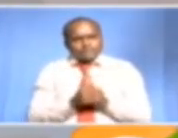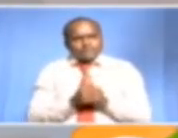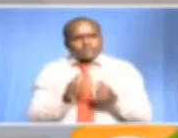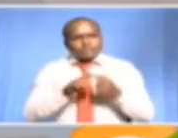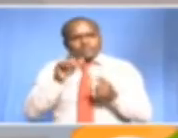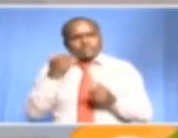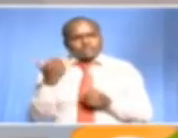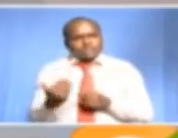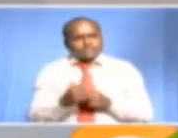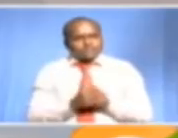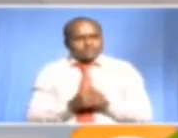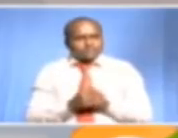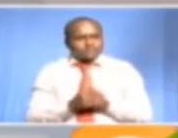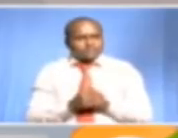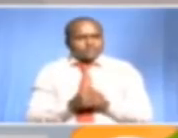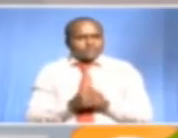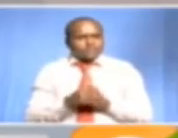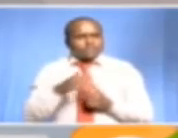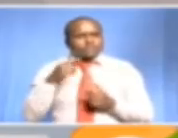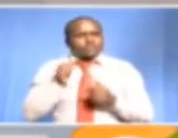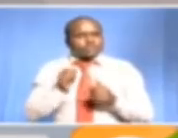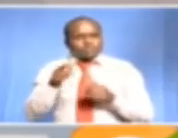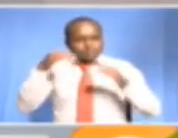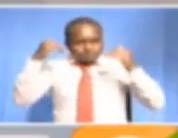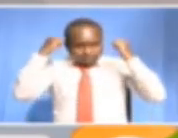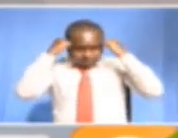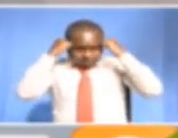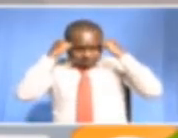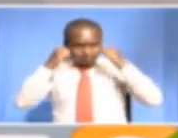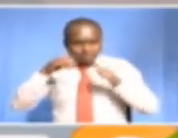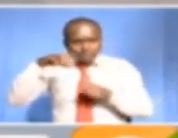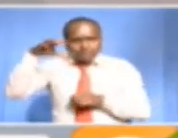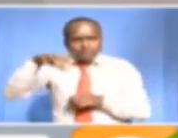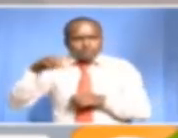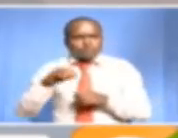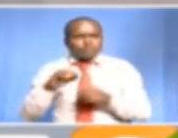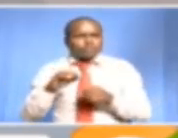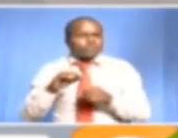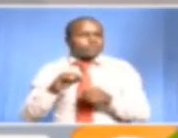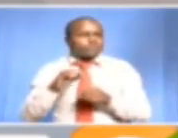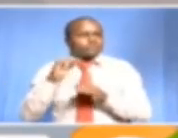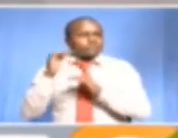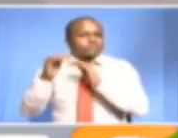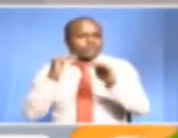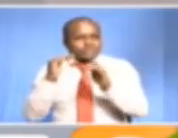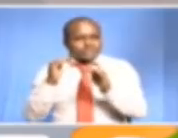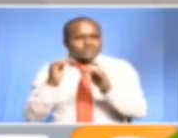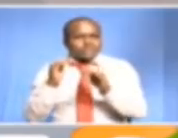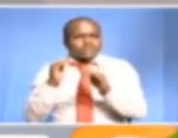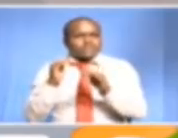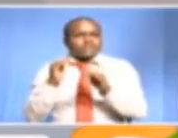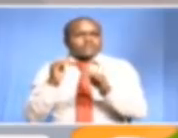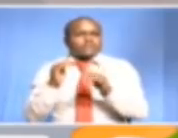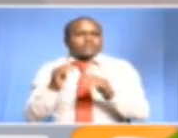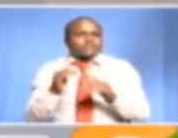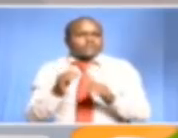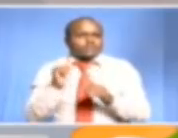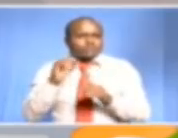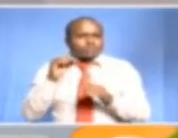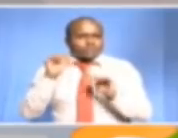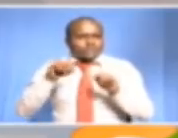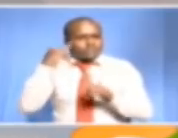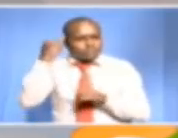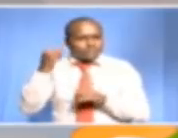student. She was pursuing her education in Rongo University, which is also in my county of birth, the county of Migori. And so I can imagine, you